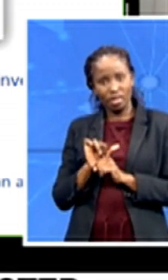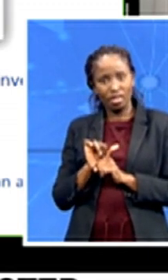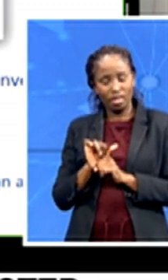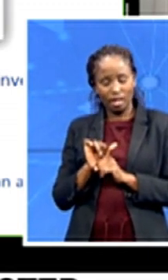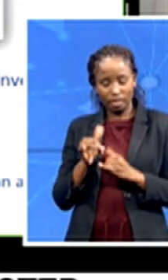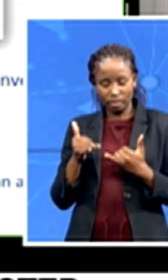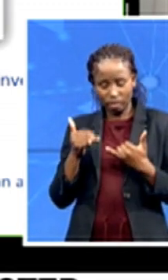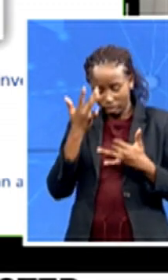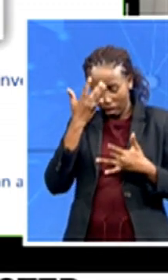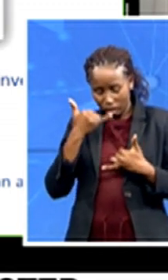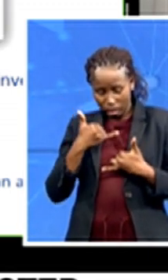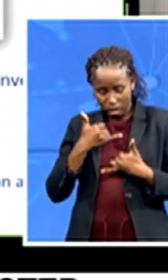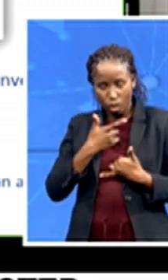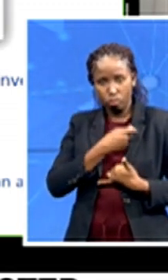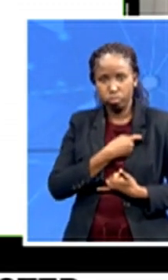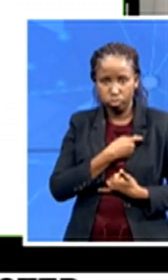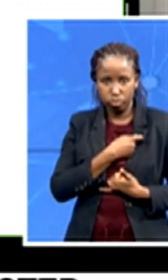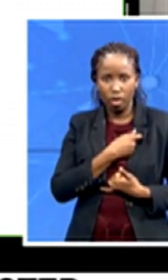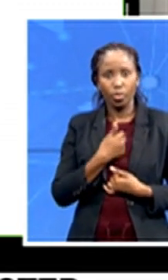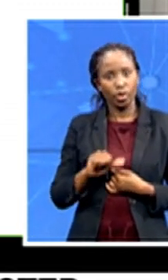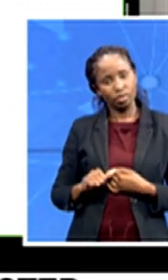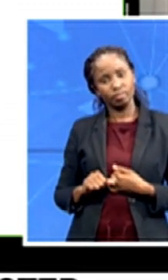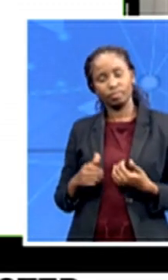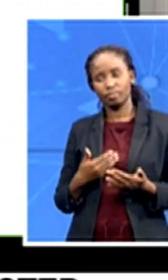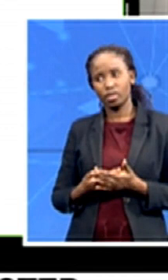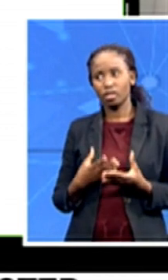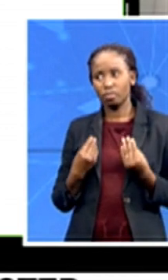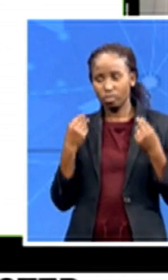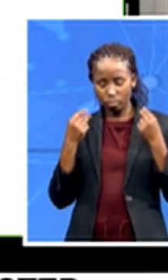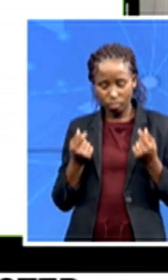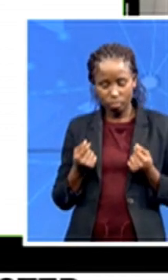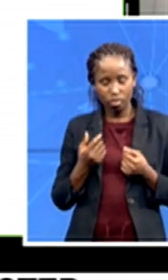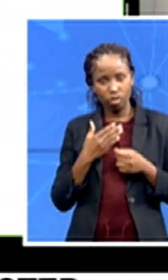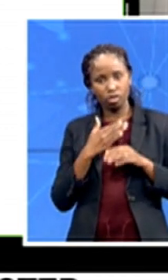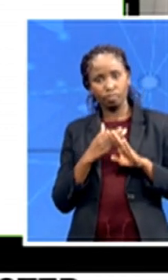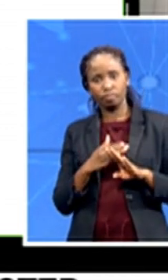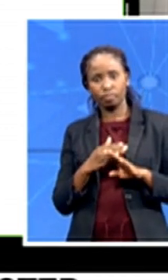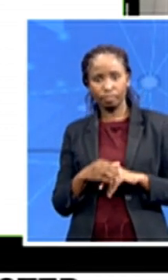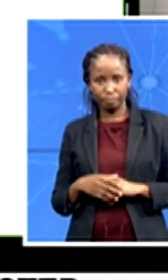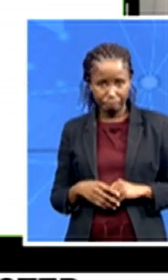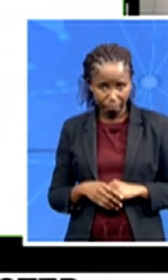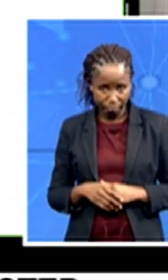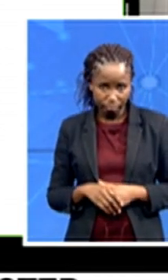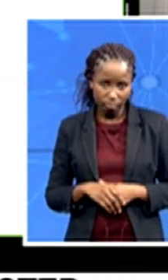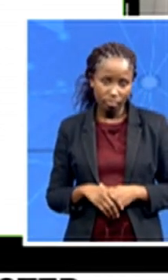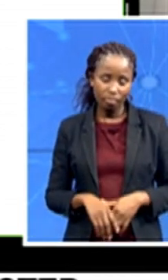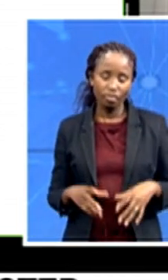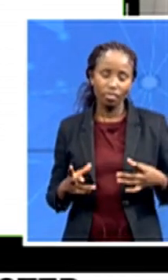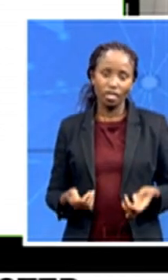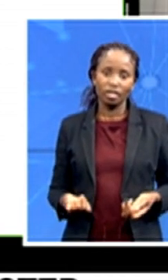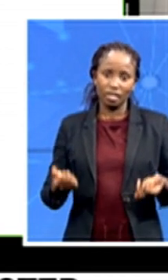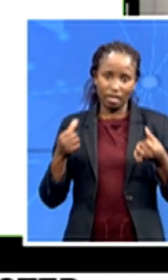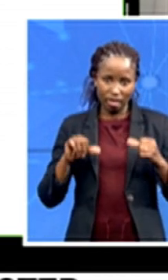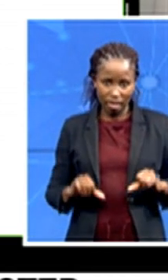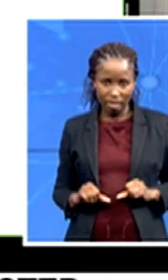an adequate immune response. Now, just to further explain about the deaths